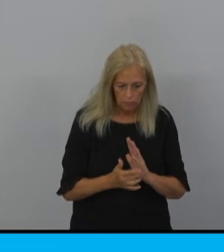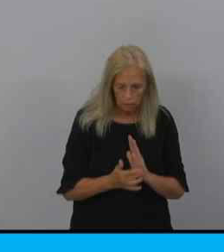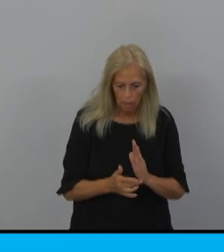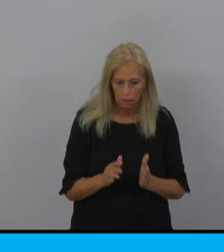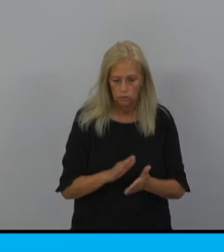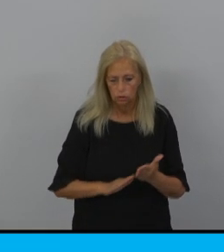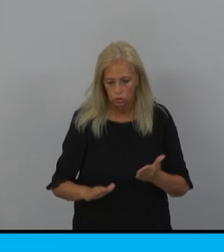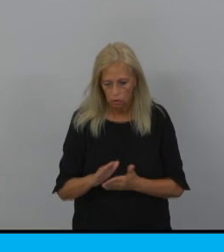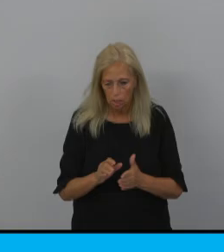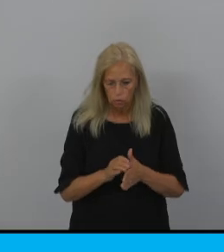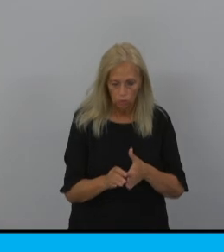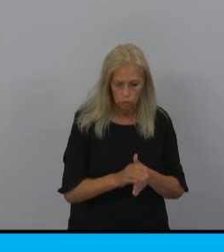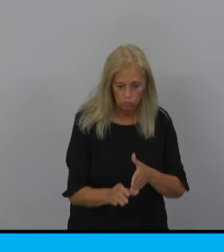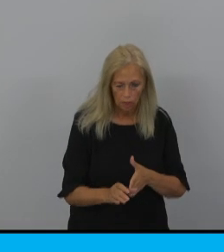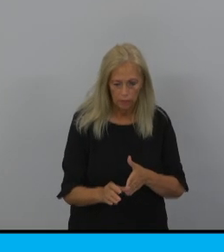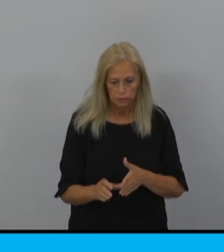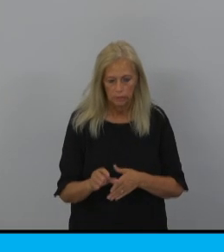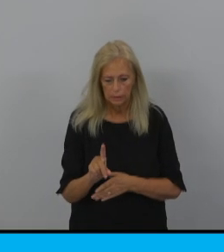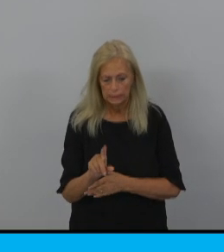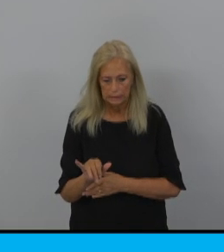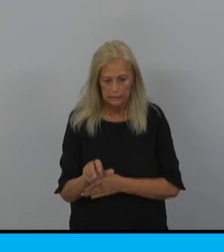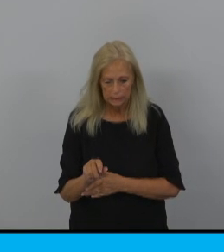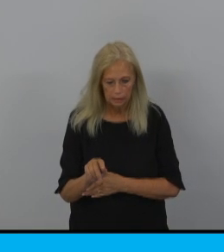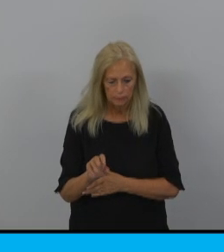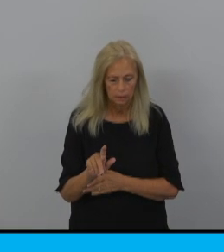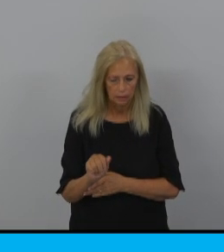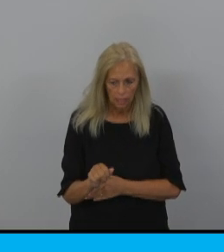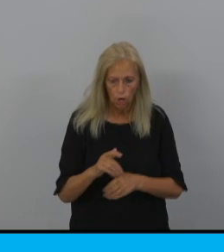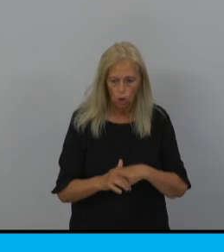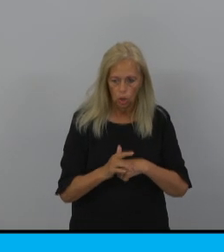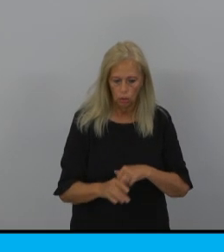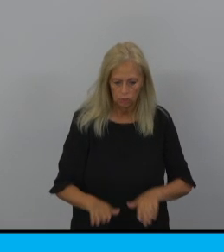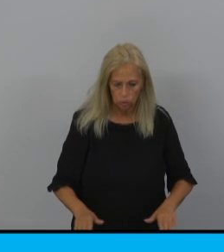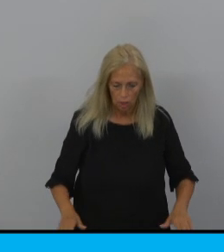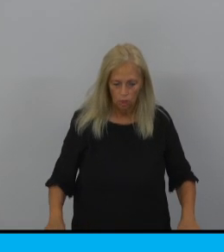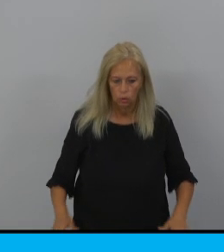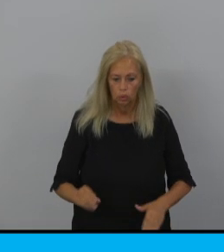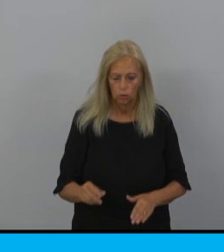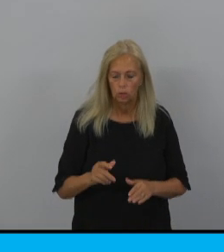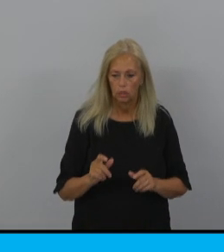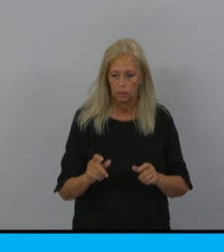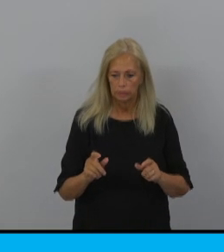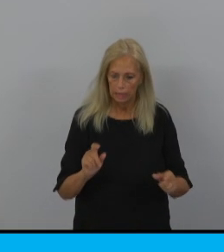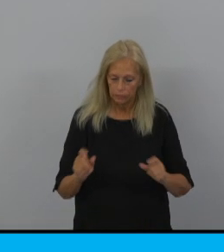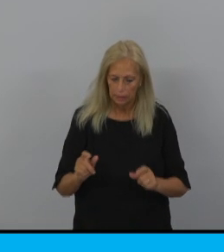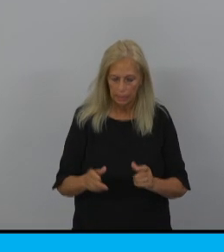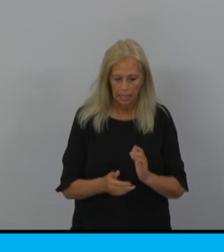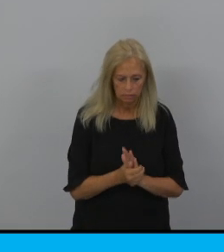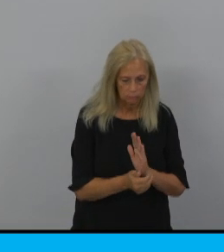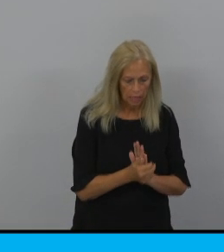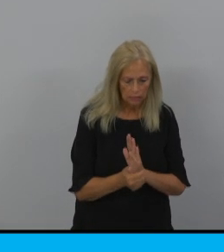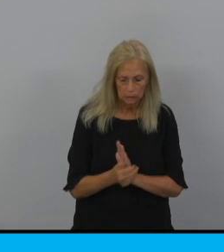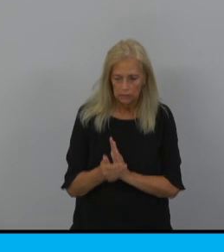ed, dyslexia, early childhood, gifted and talented, and special education. The other